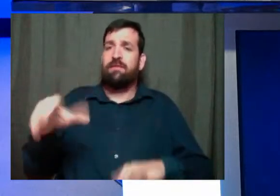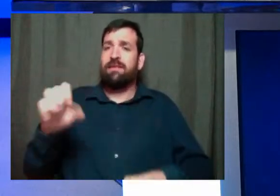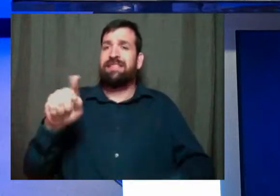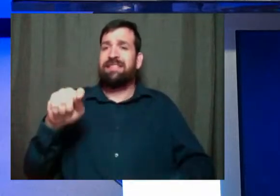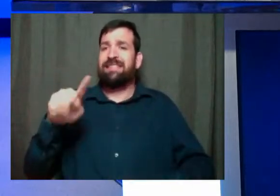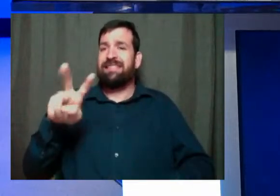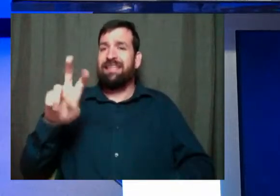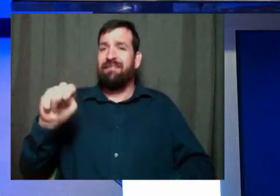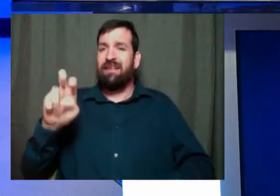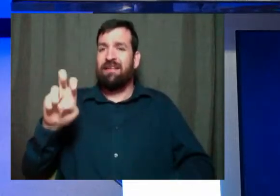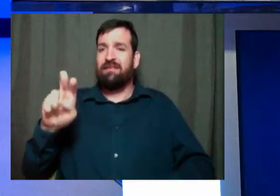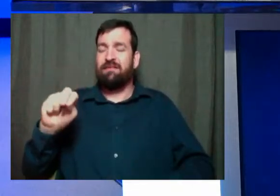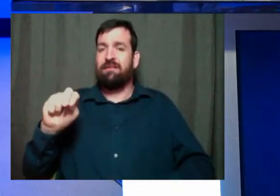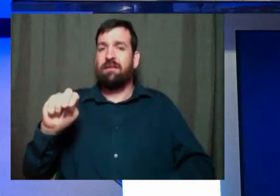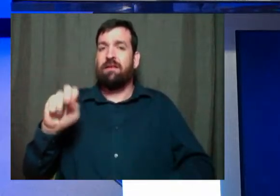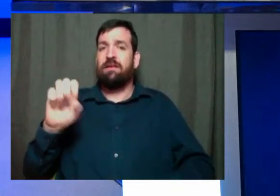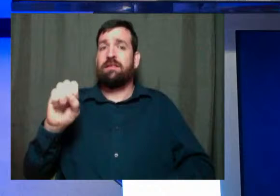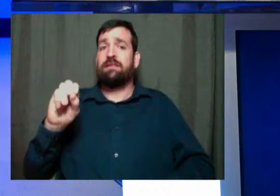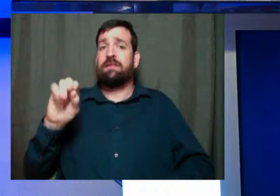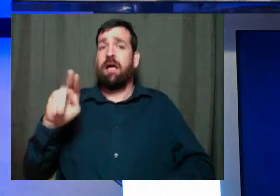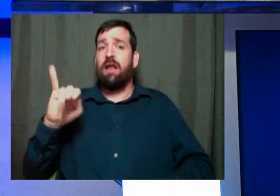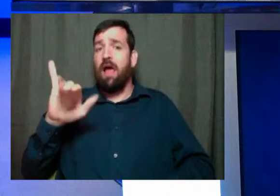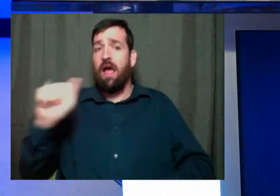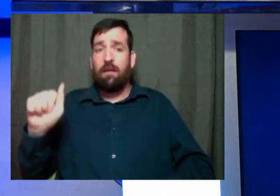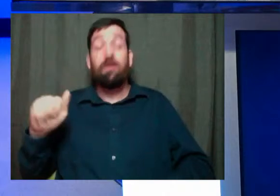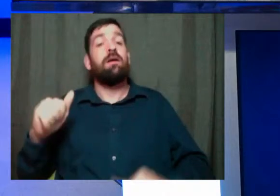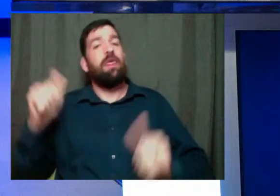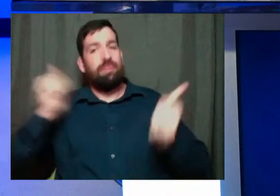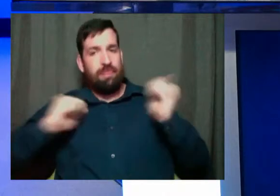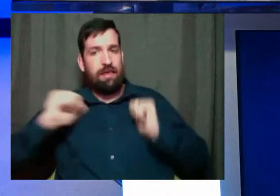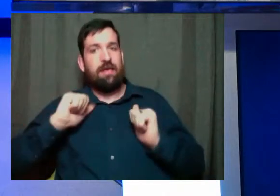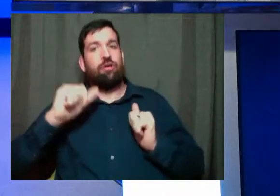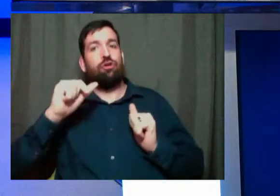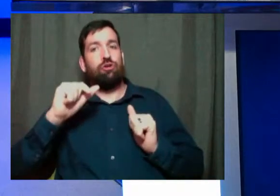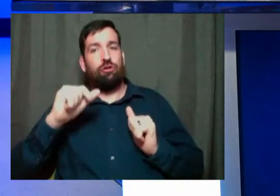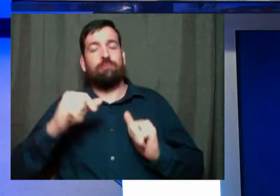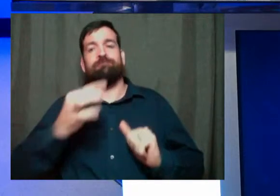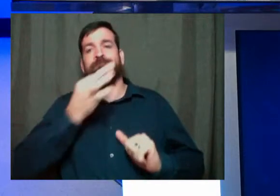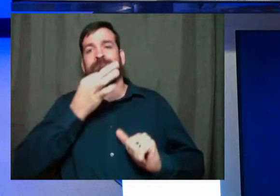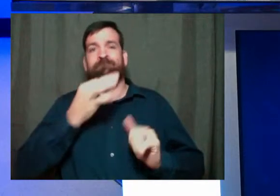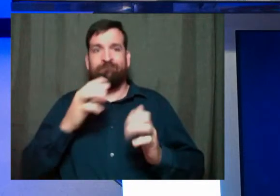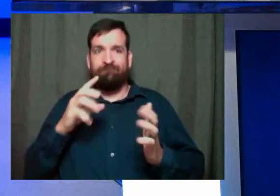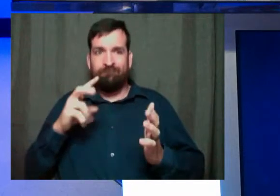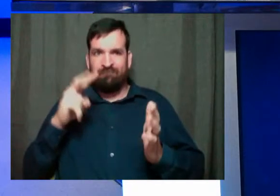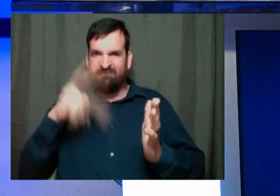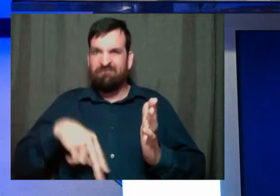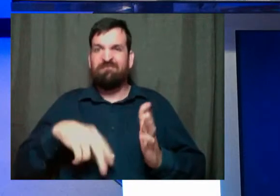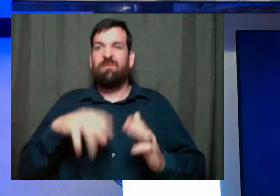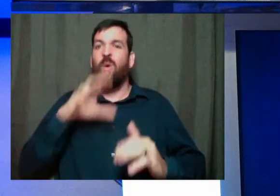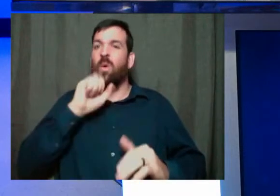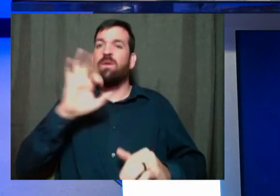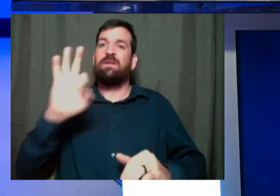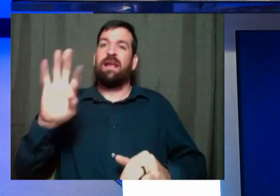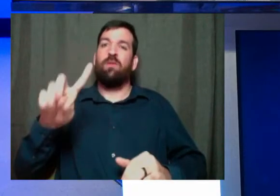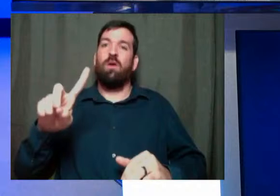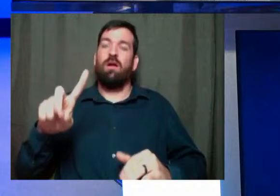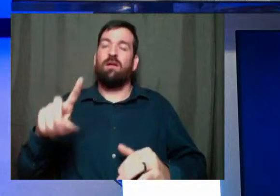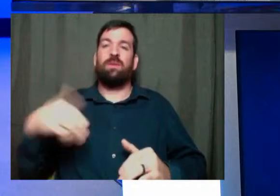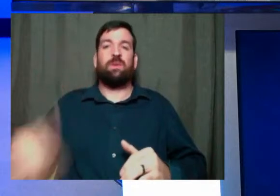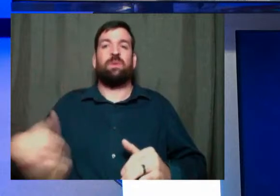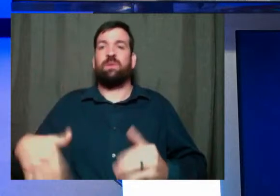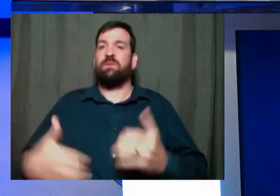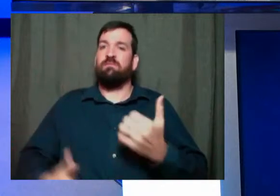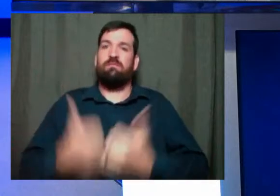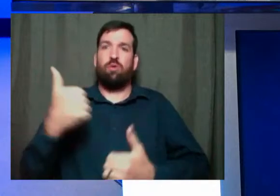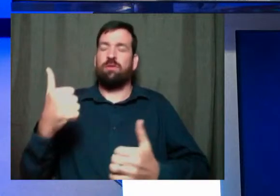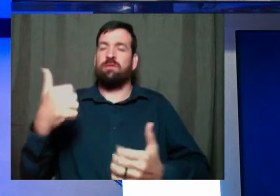over here. I am a theater geek, and I did read about that. 91 years old, one of the most remarkable careers in theater